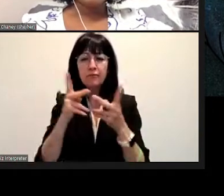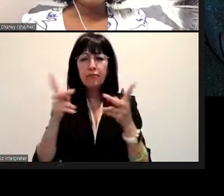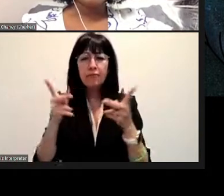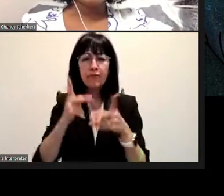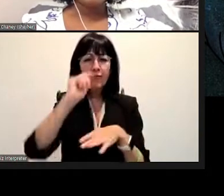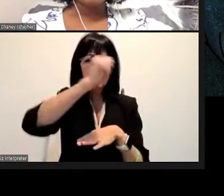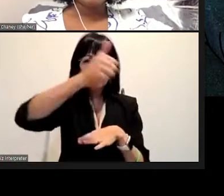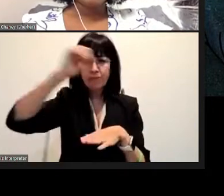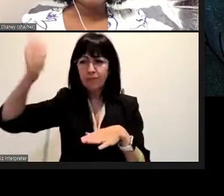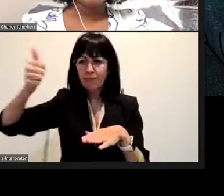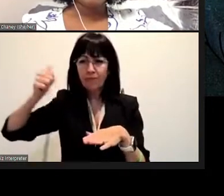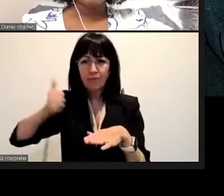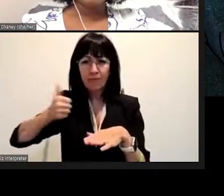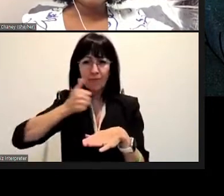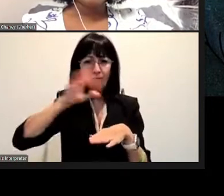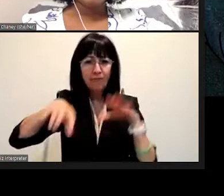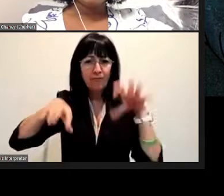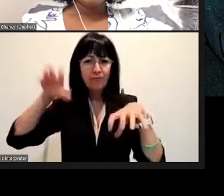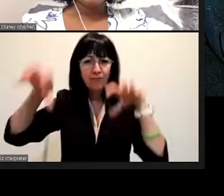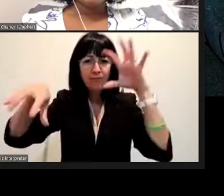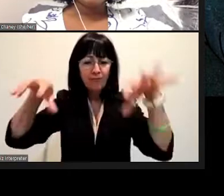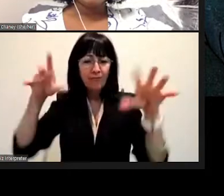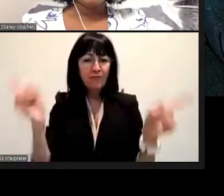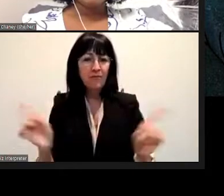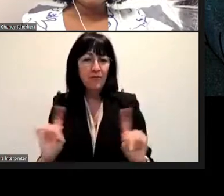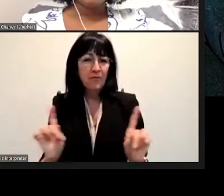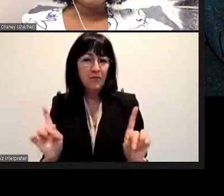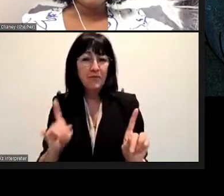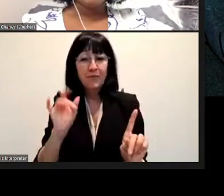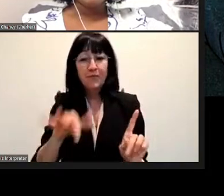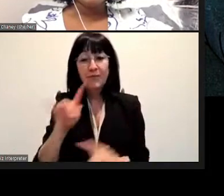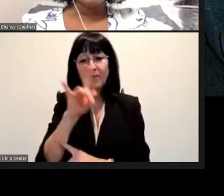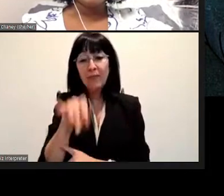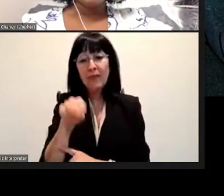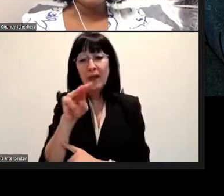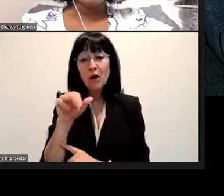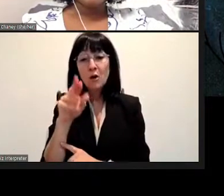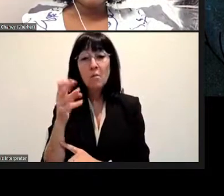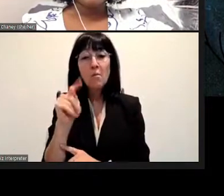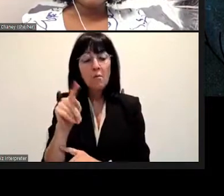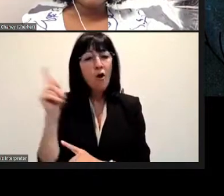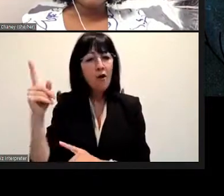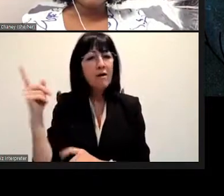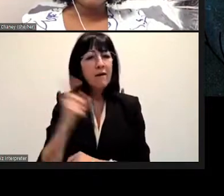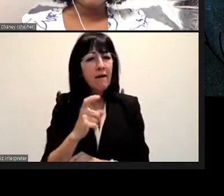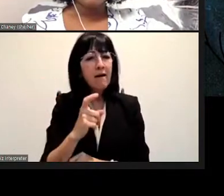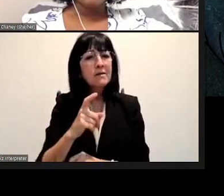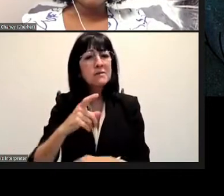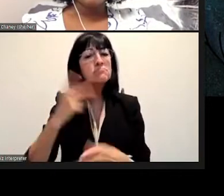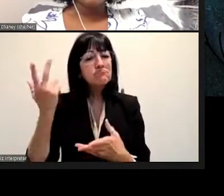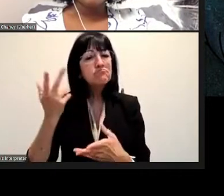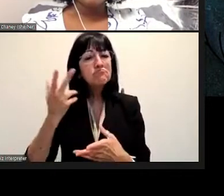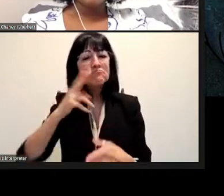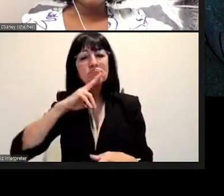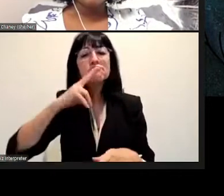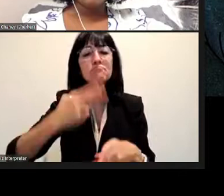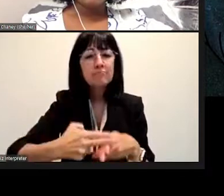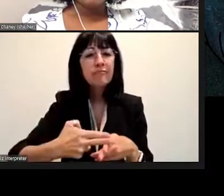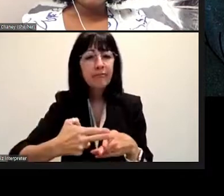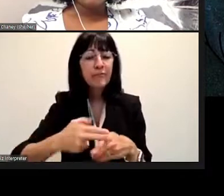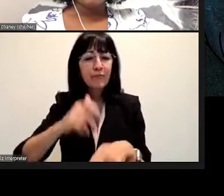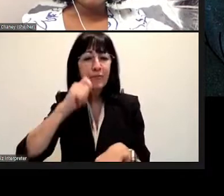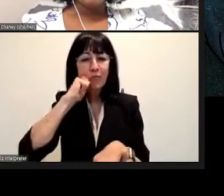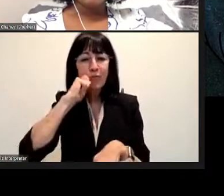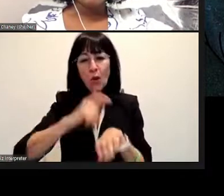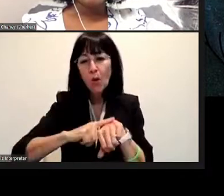And that question that Margaret had about naming the racial identity is there's fascinating